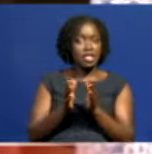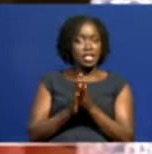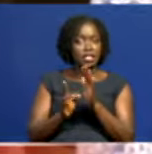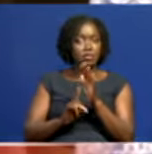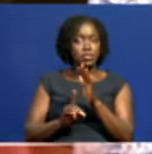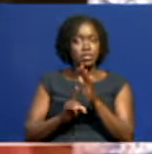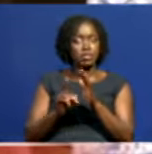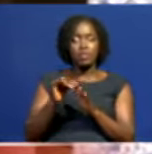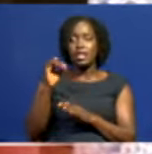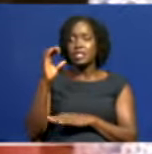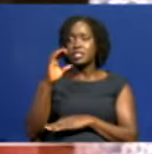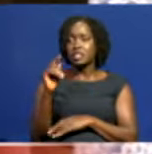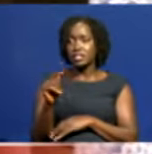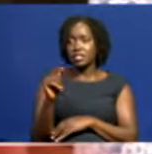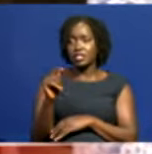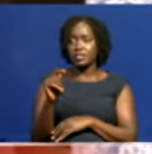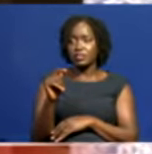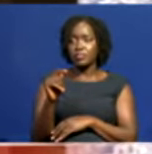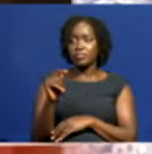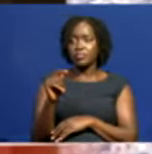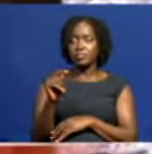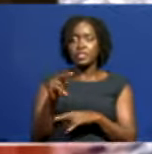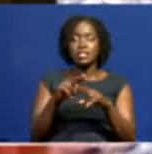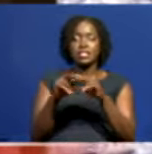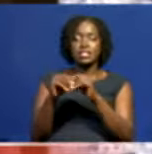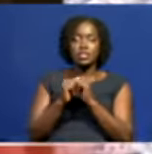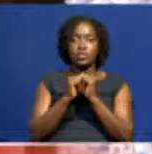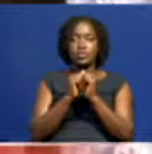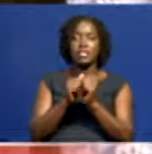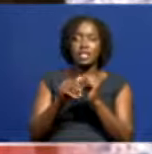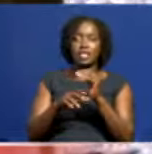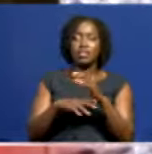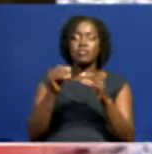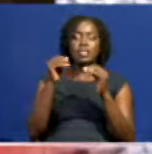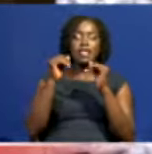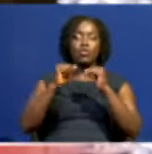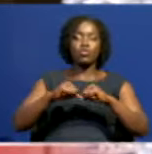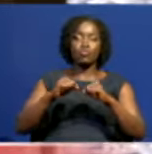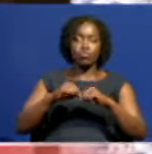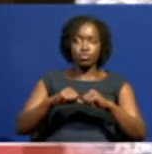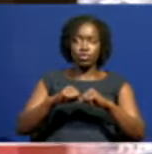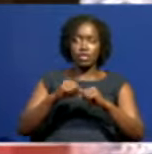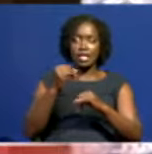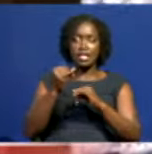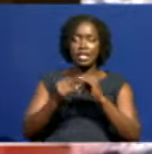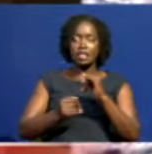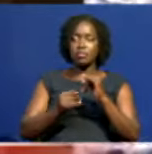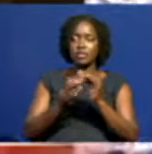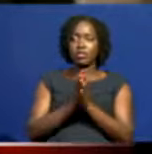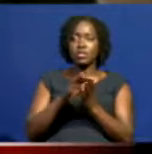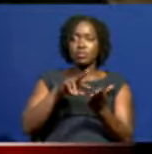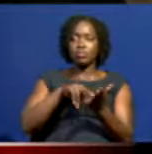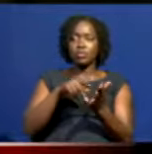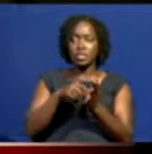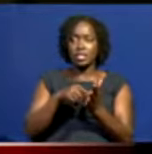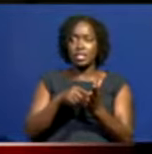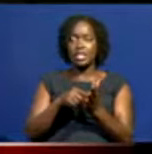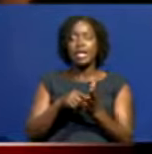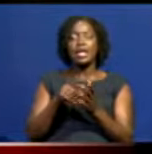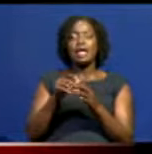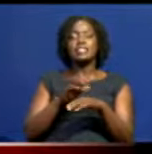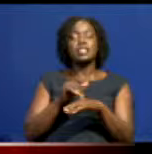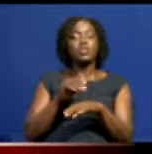of ICT sit together and find a conclusion on this particular project. Huko akitoa